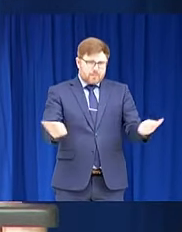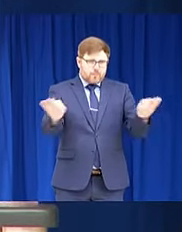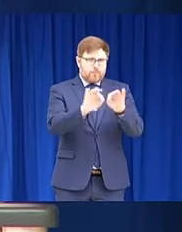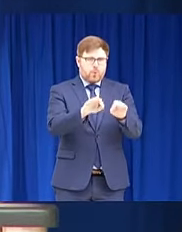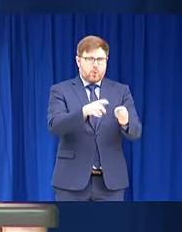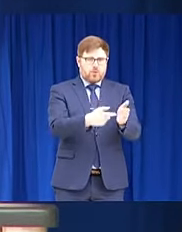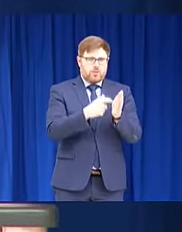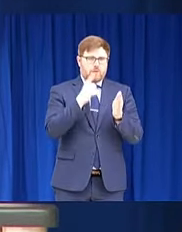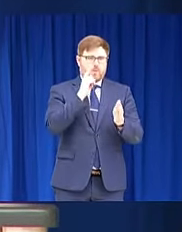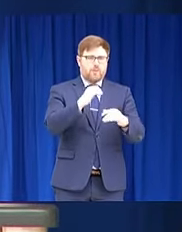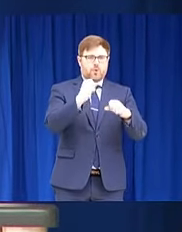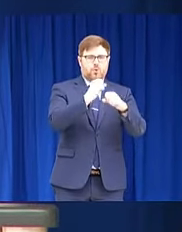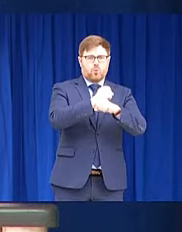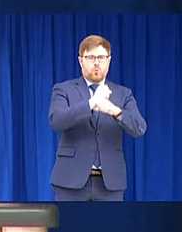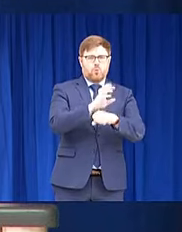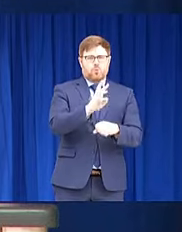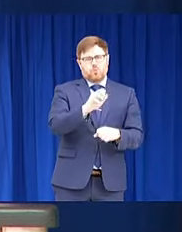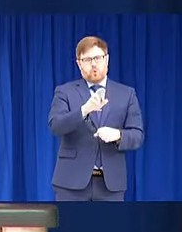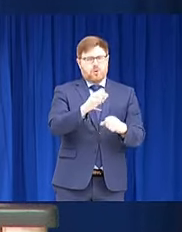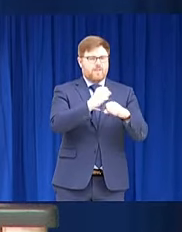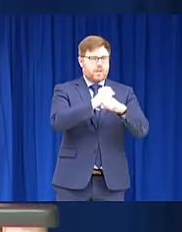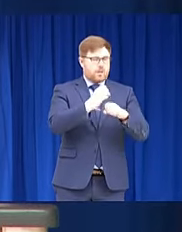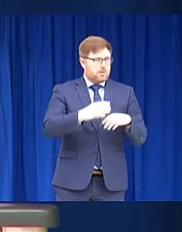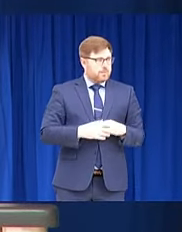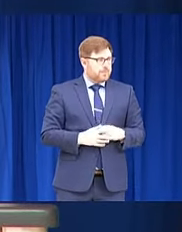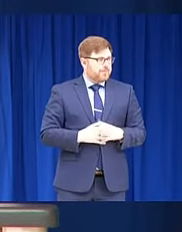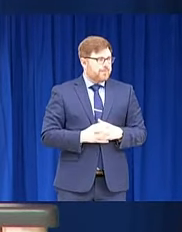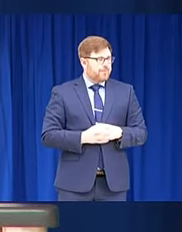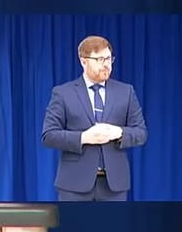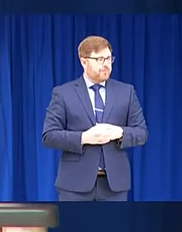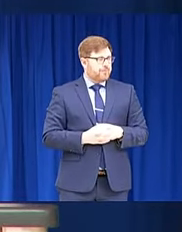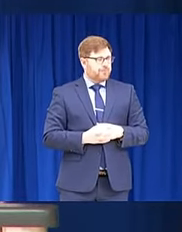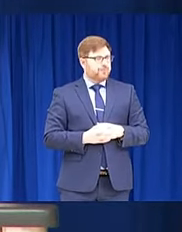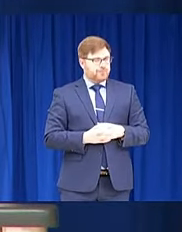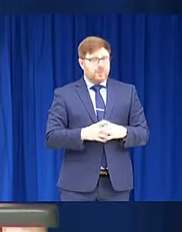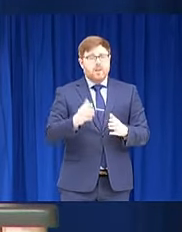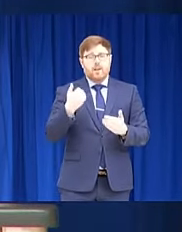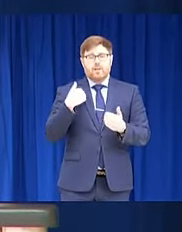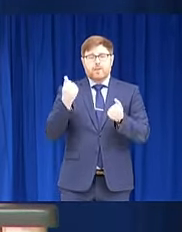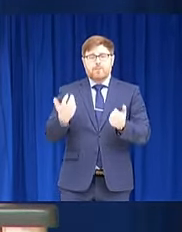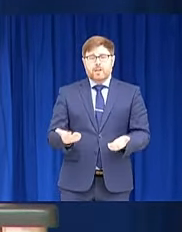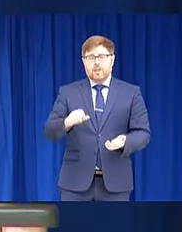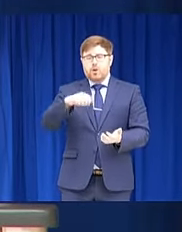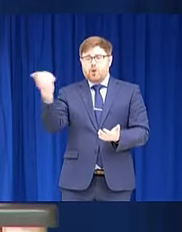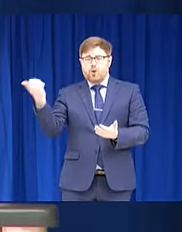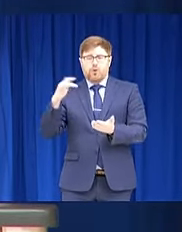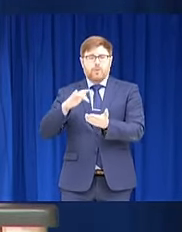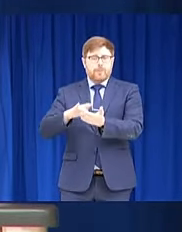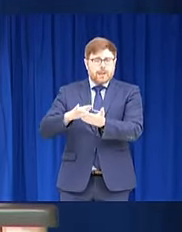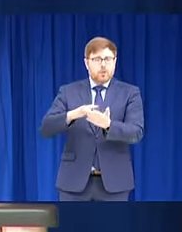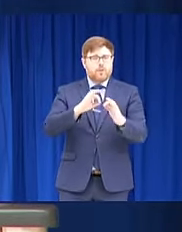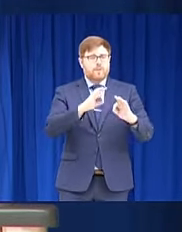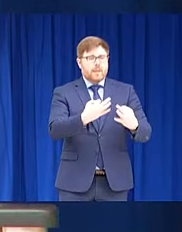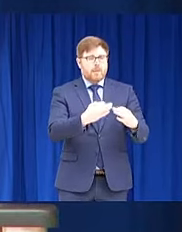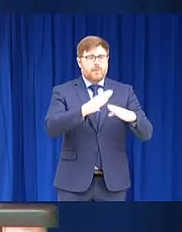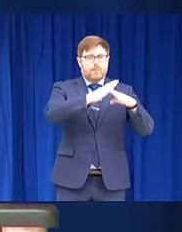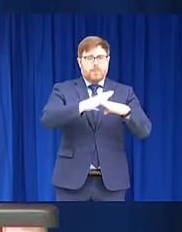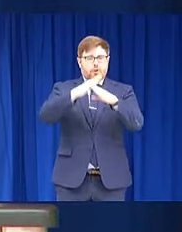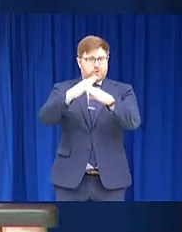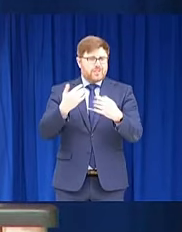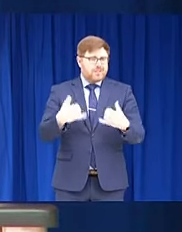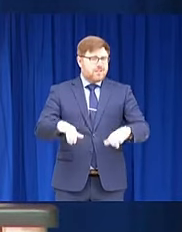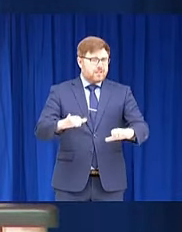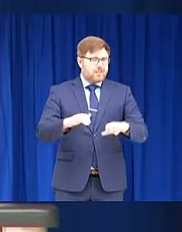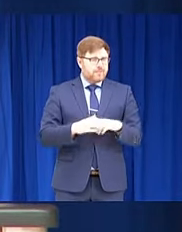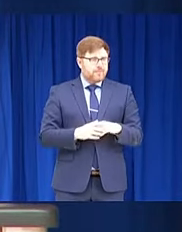Nevertheless, as you've heard, many administrative policy, medical, and family-related barriers still exist. There's never been really